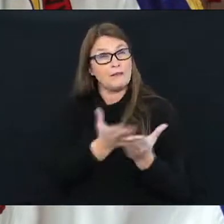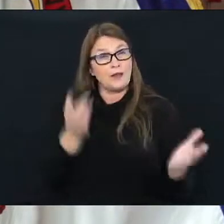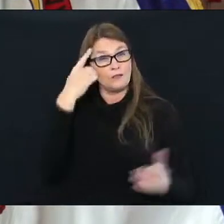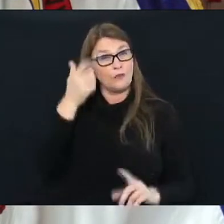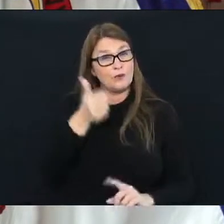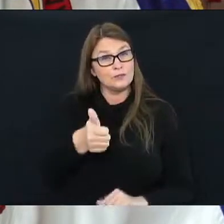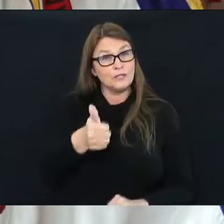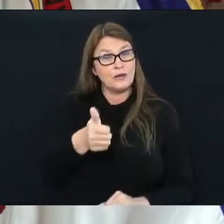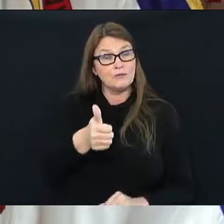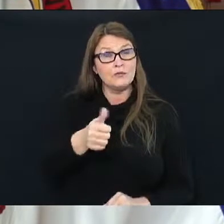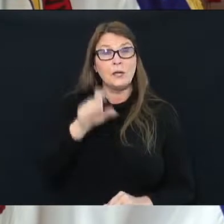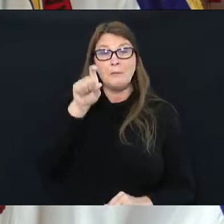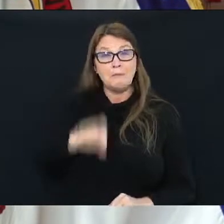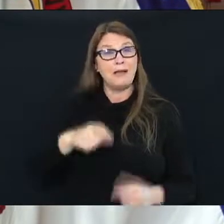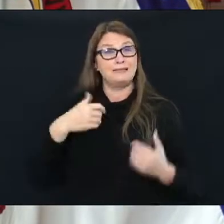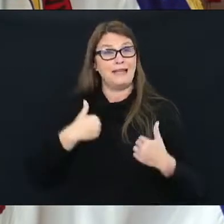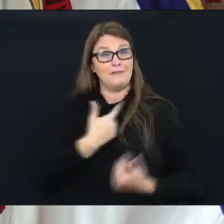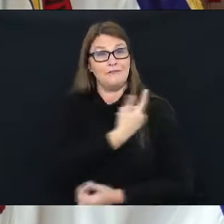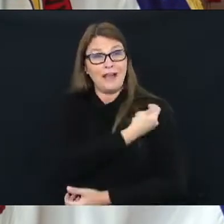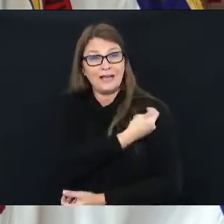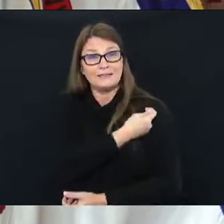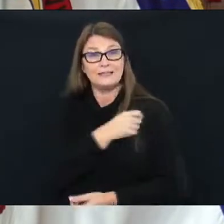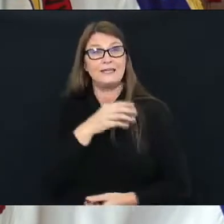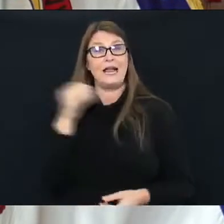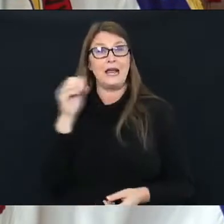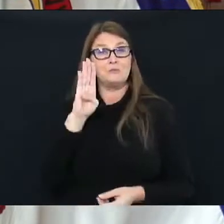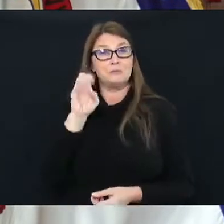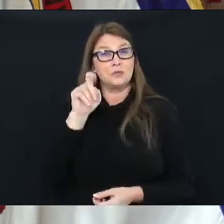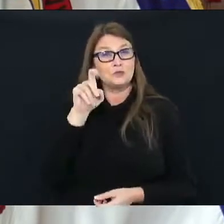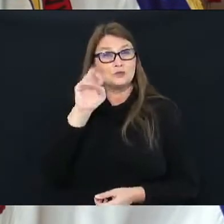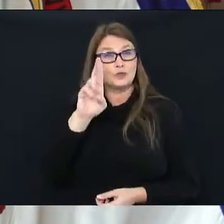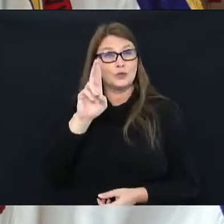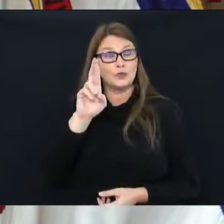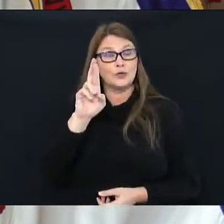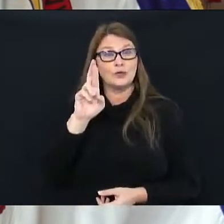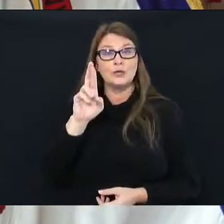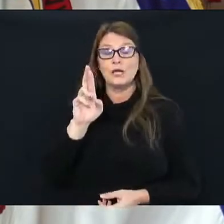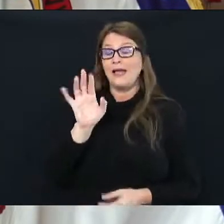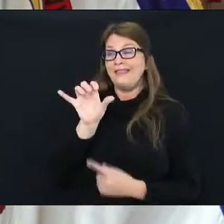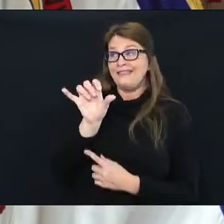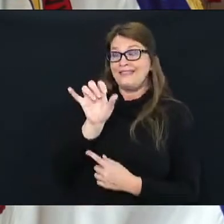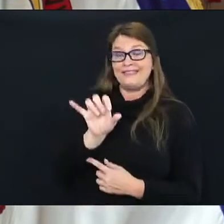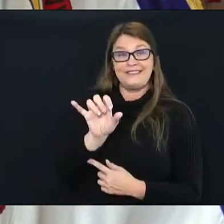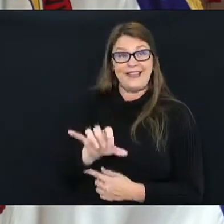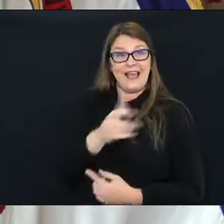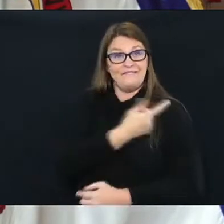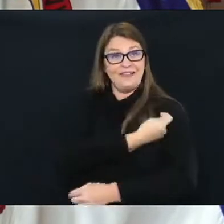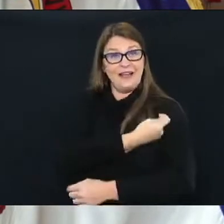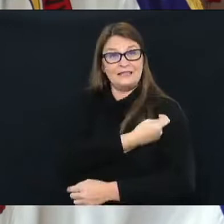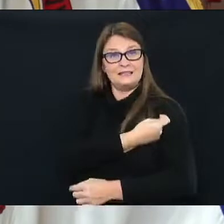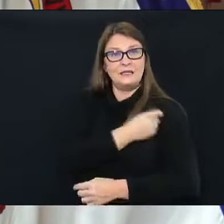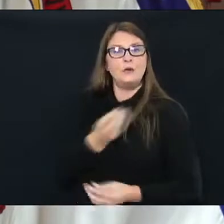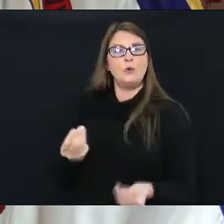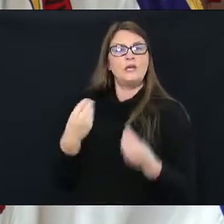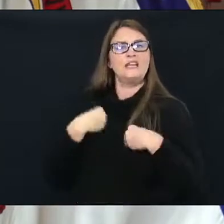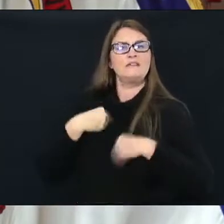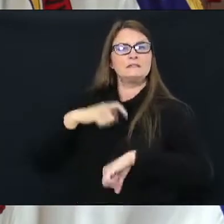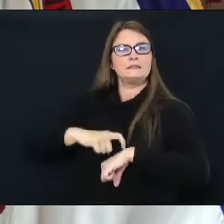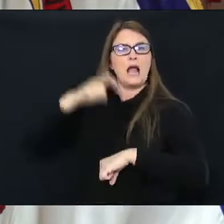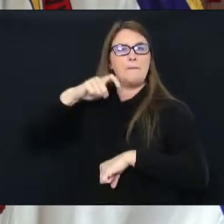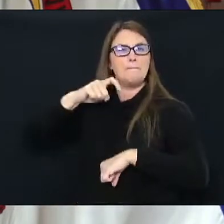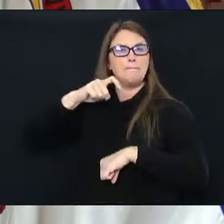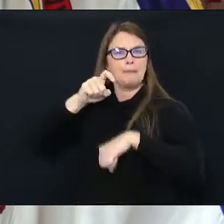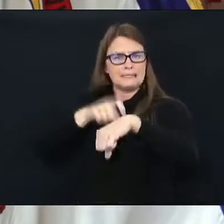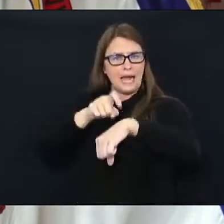get vaccinated, and you got to get boosted. I mean, that's all there is to it. And what are these vaccines really doing? They're buying us time. That's what they're doing.